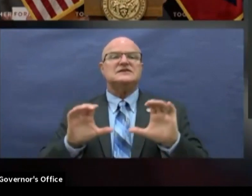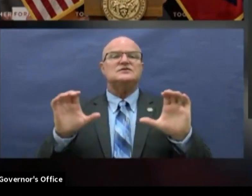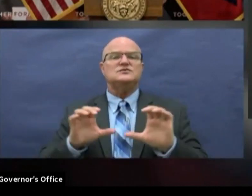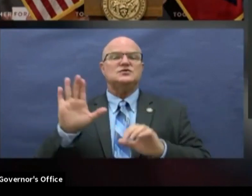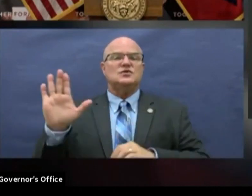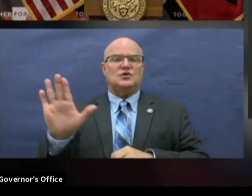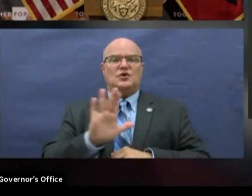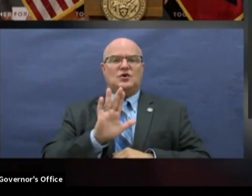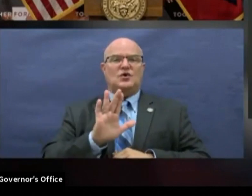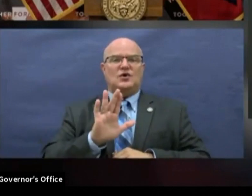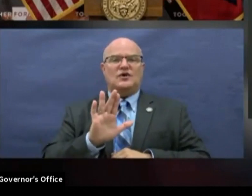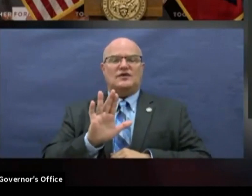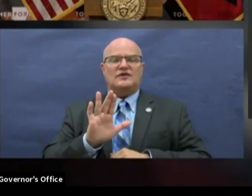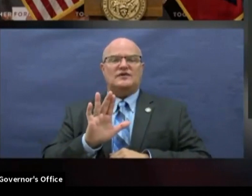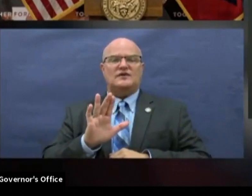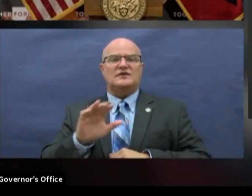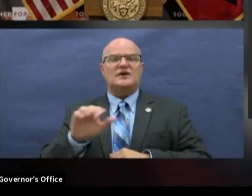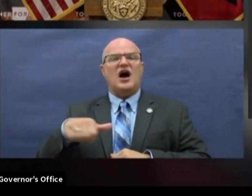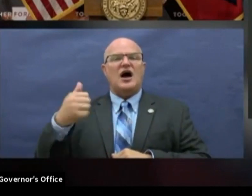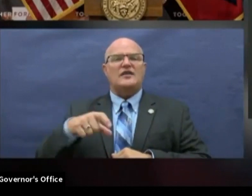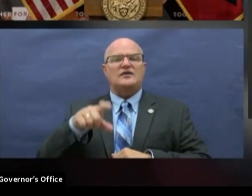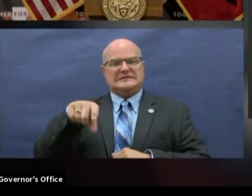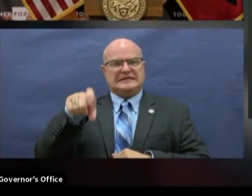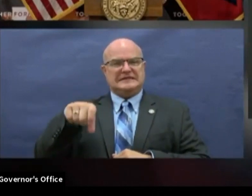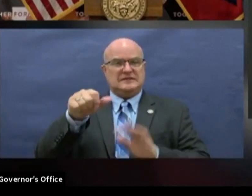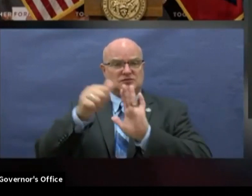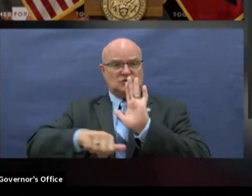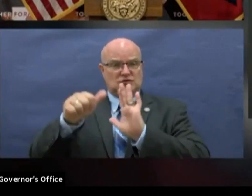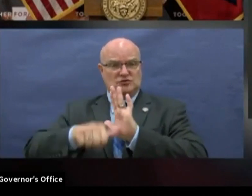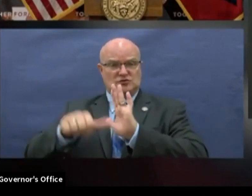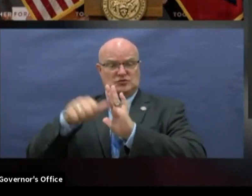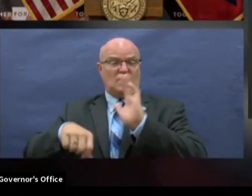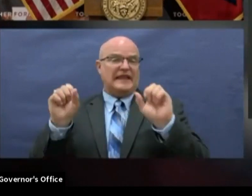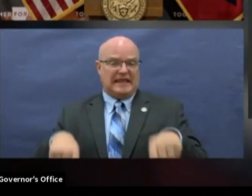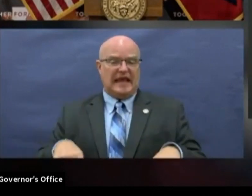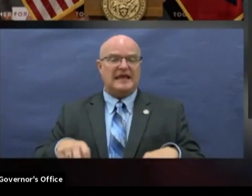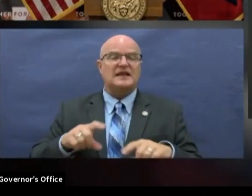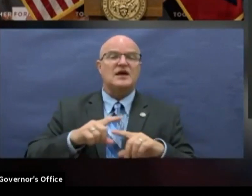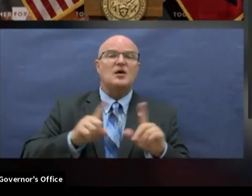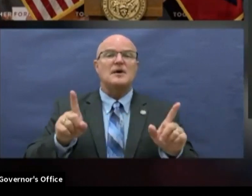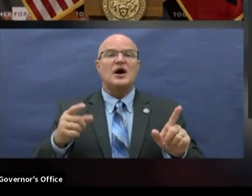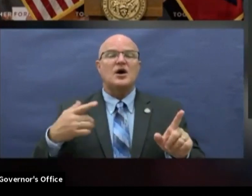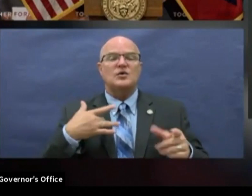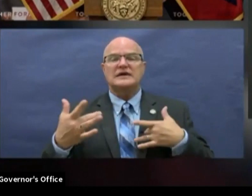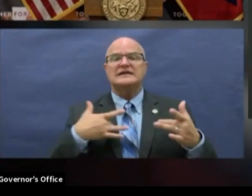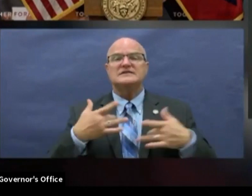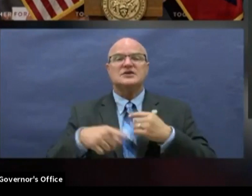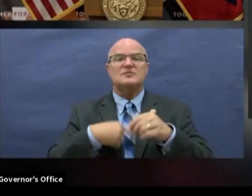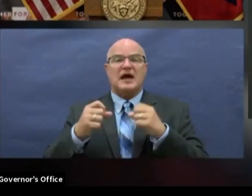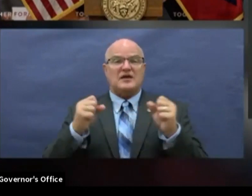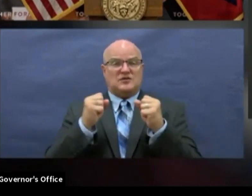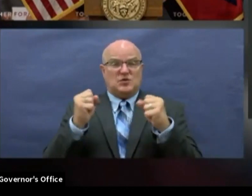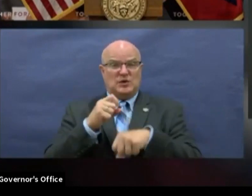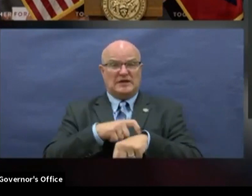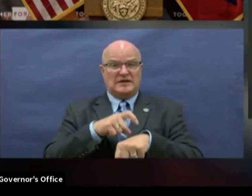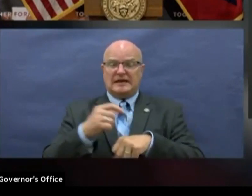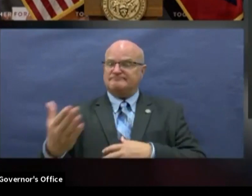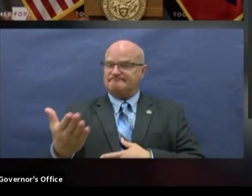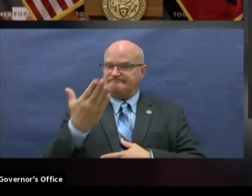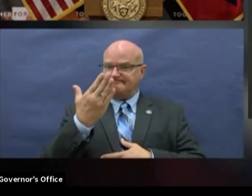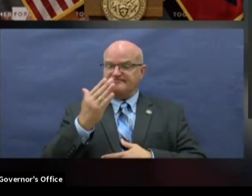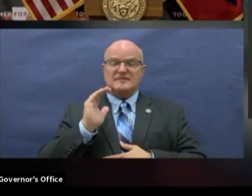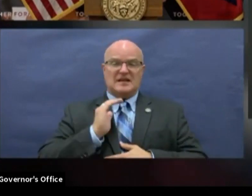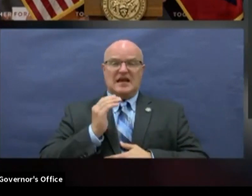their other necessary surgeries. But we're all worried about the winter and the fact